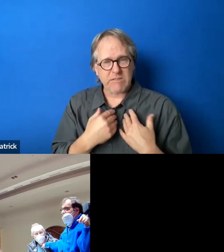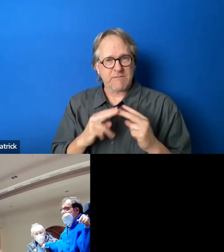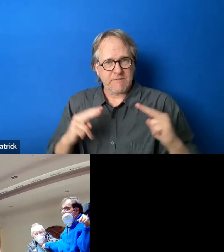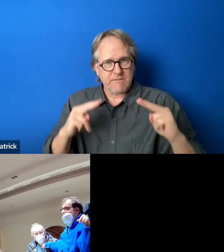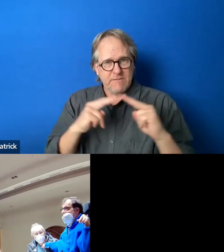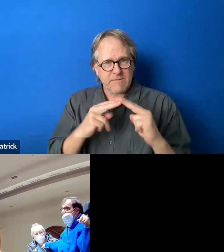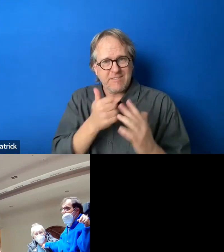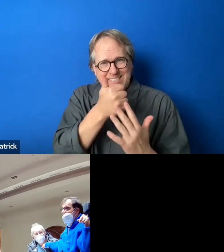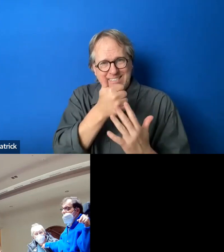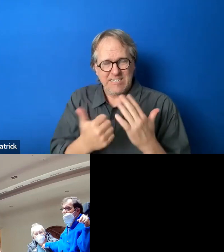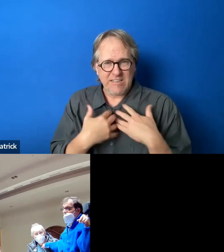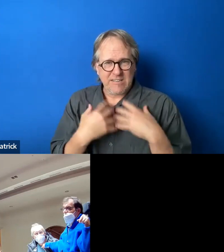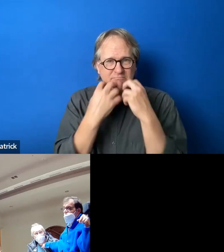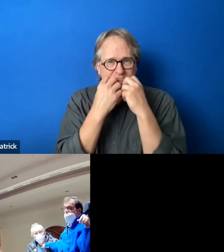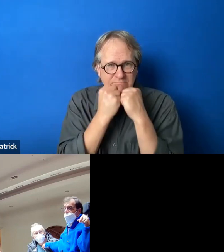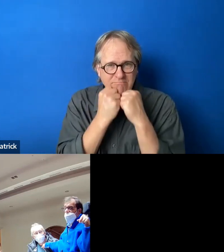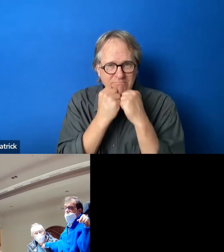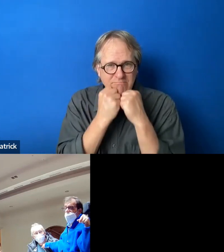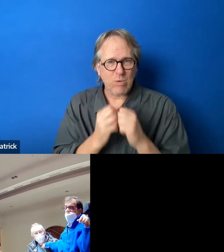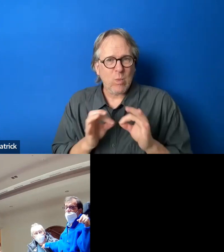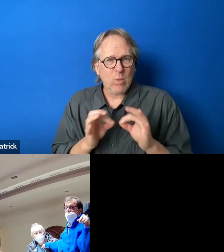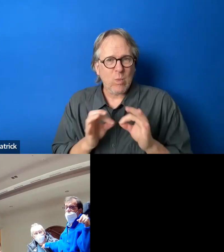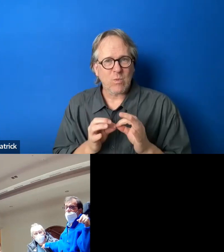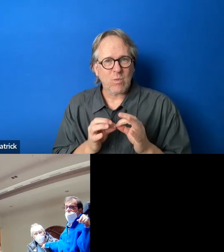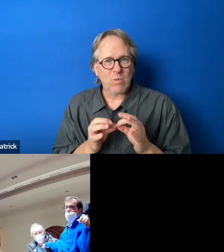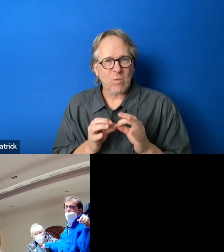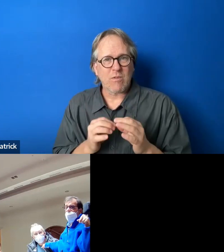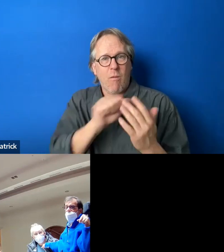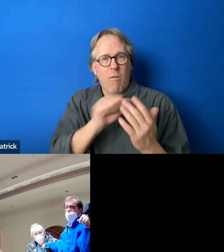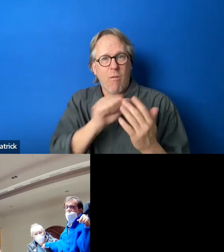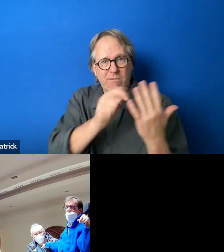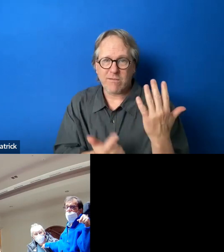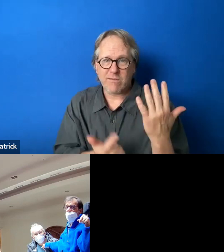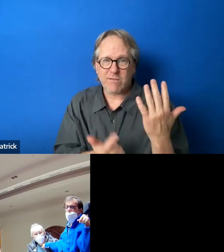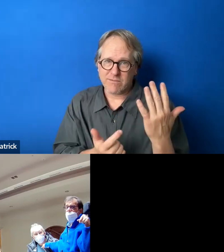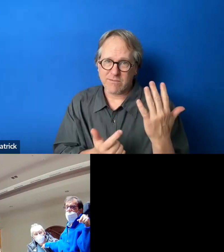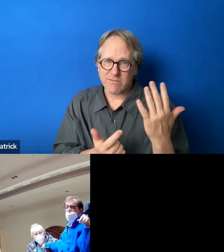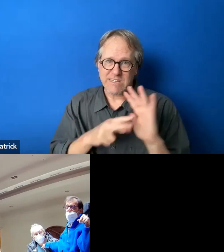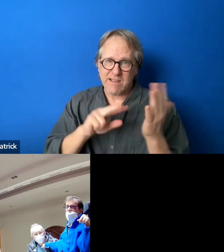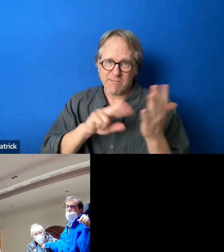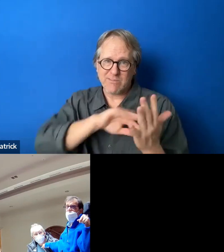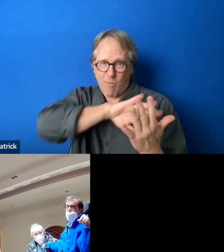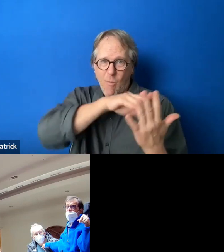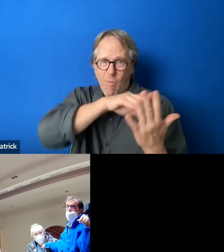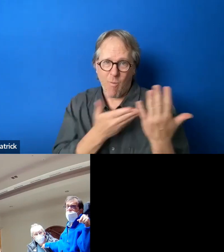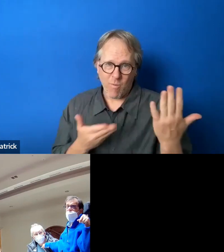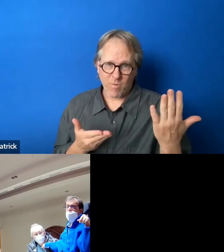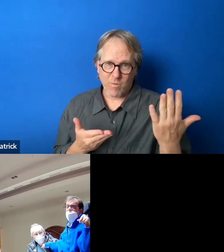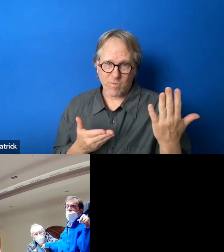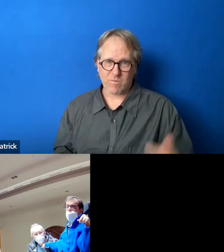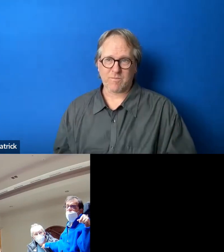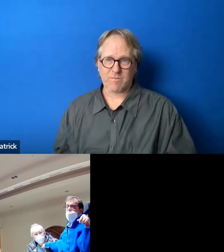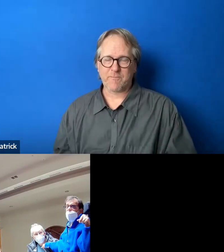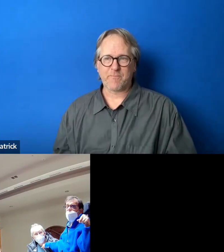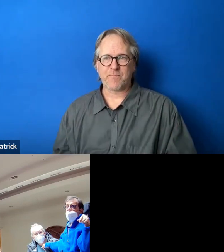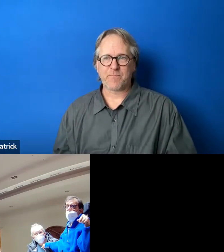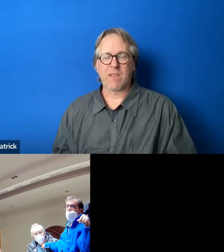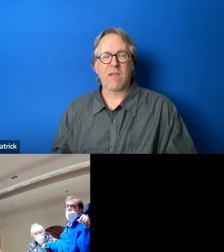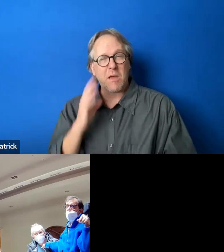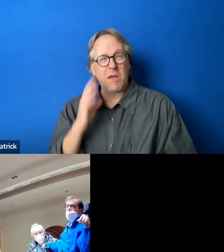needs to mean everyone. And that when we talk about the importance of